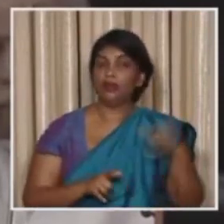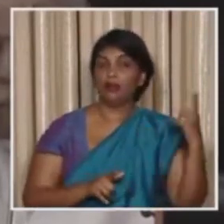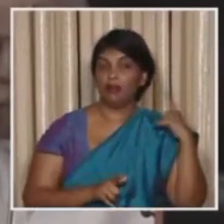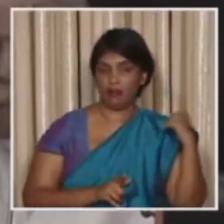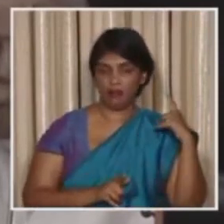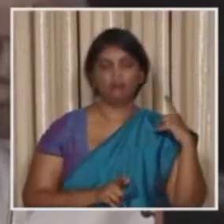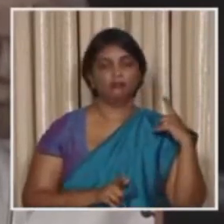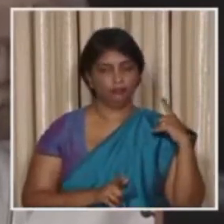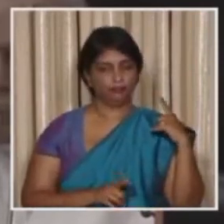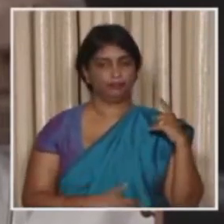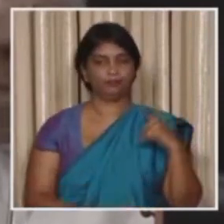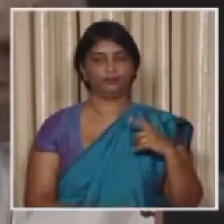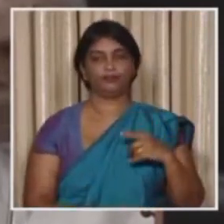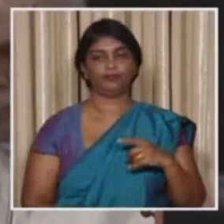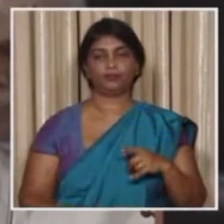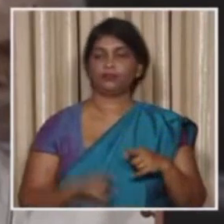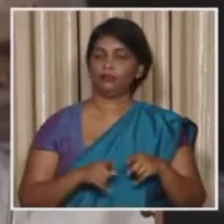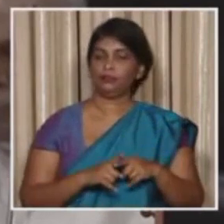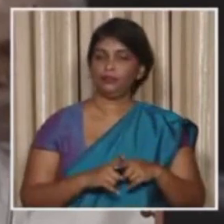released from time to time. Accordingly,